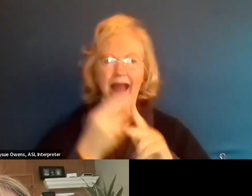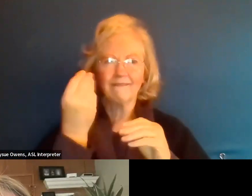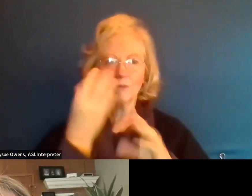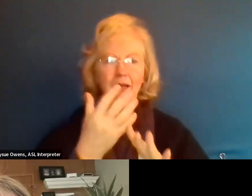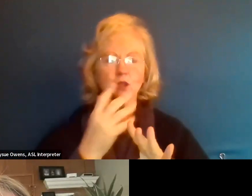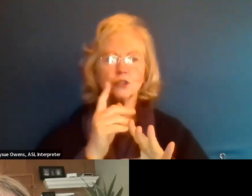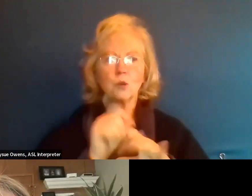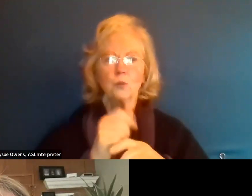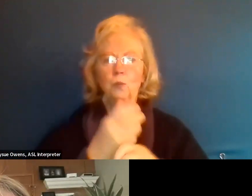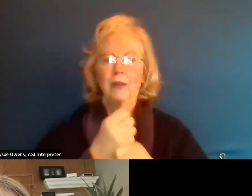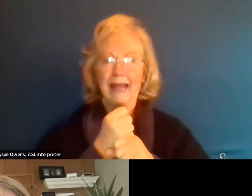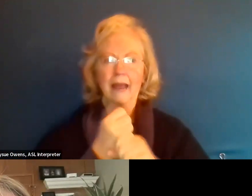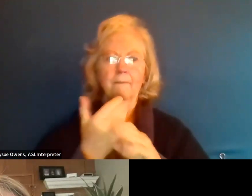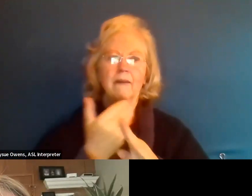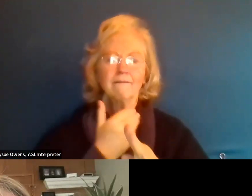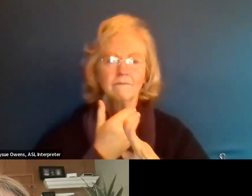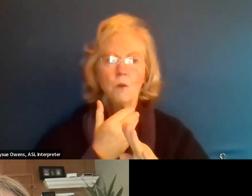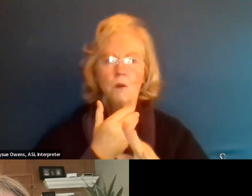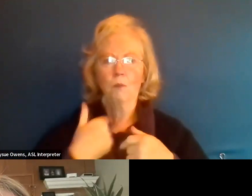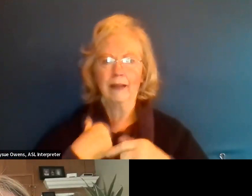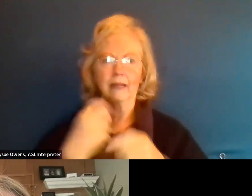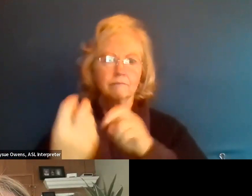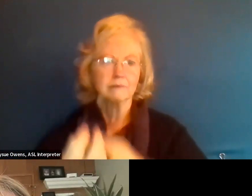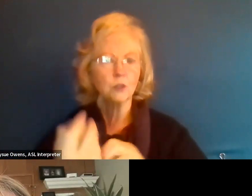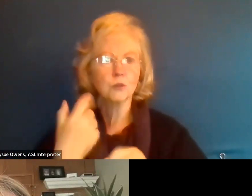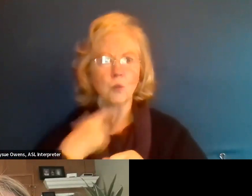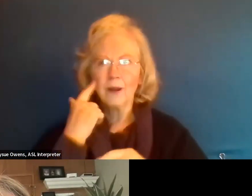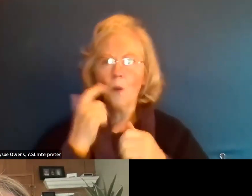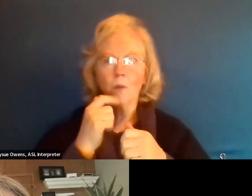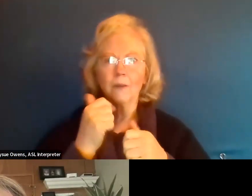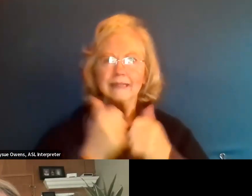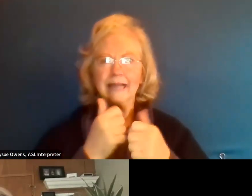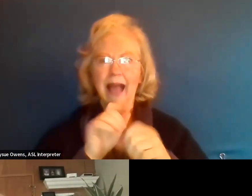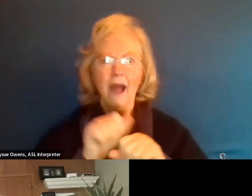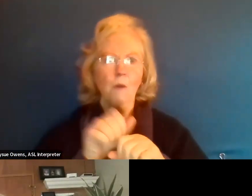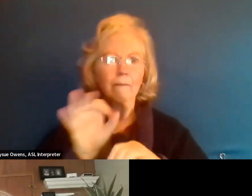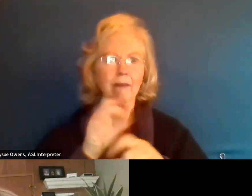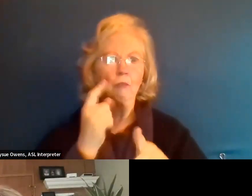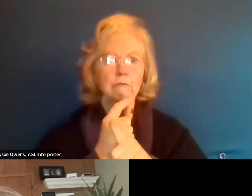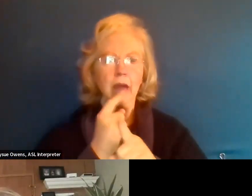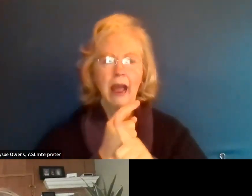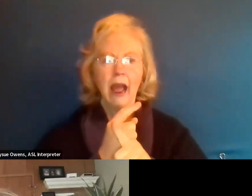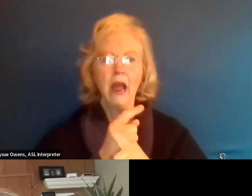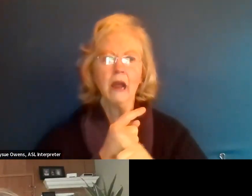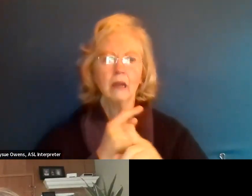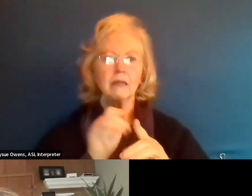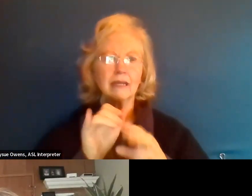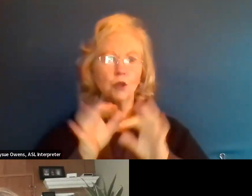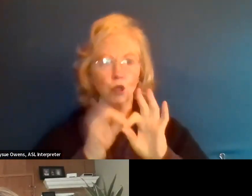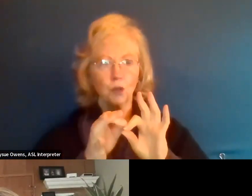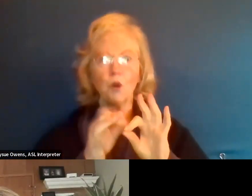obtain before appointments that would be helpful in choosing the appropriate interpreter or preparing the interpreter for the